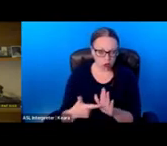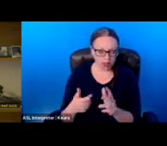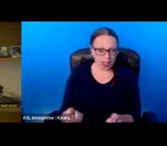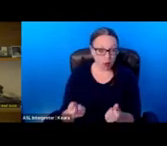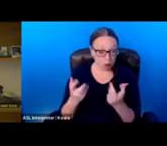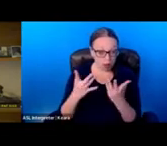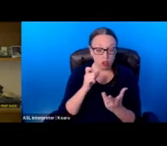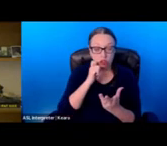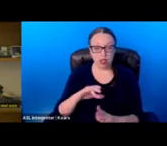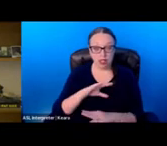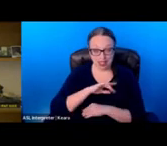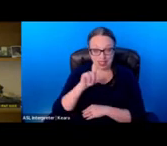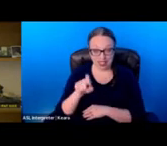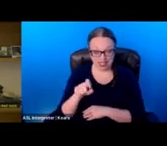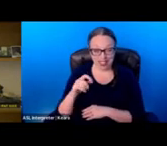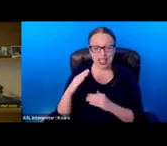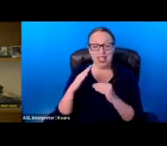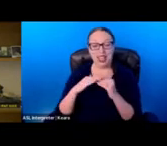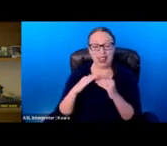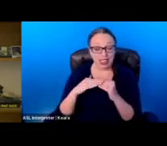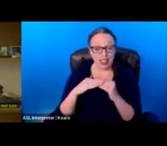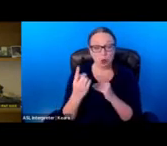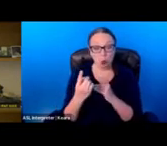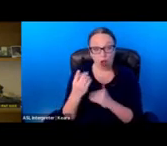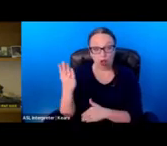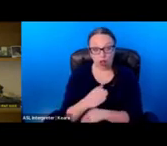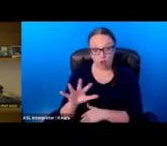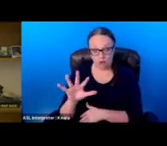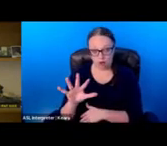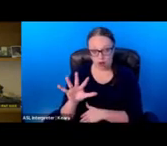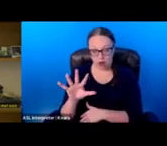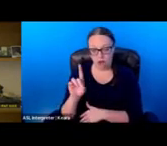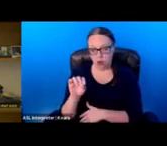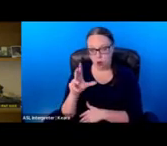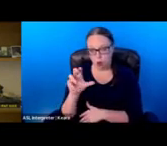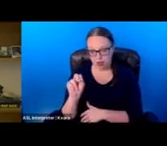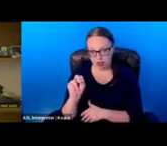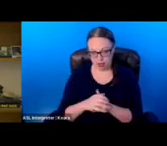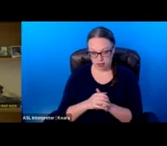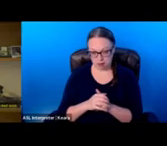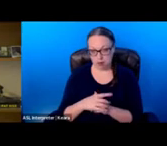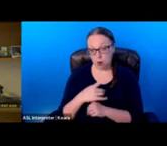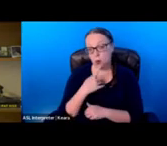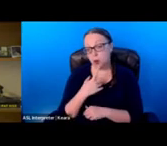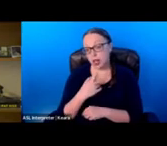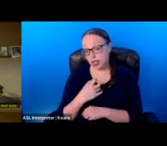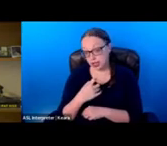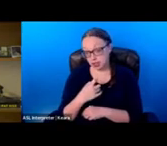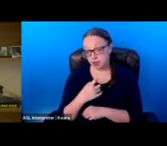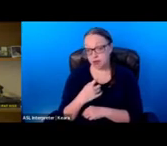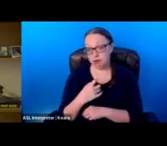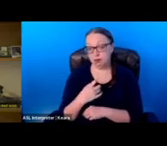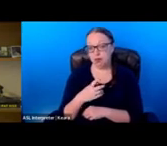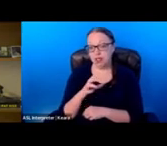at least one of the five domains. In the red chunk of the pie chart, you can see